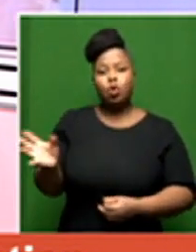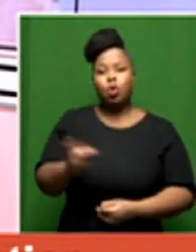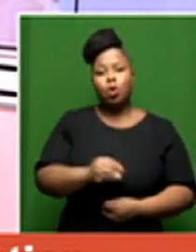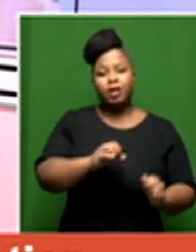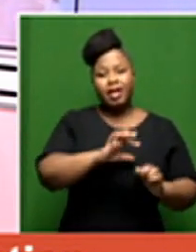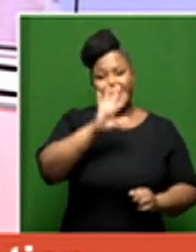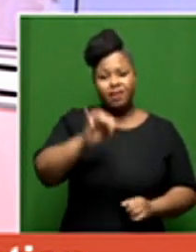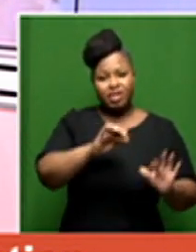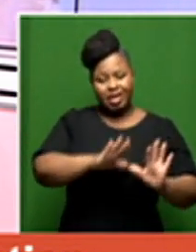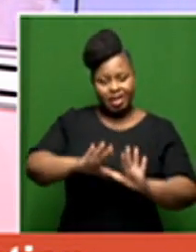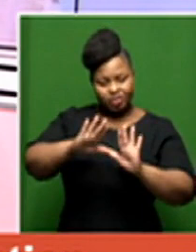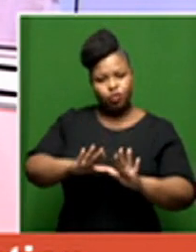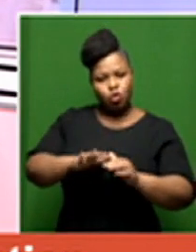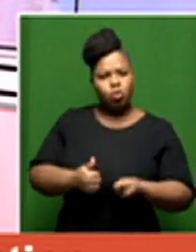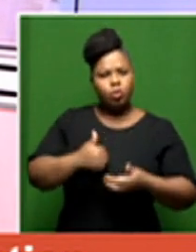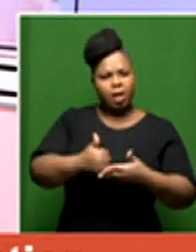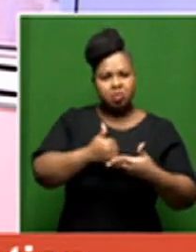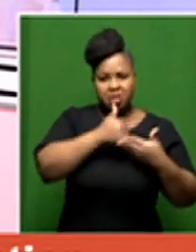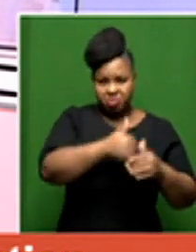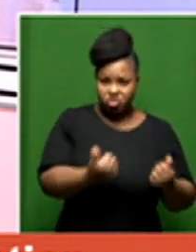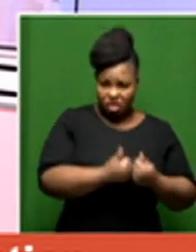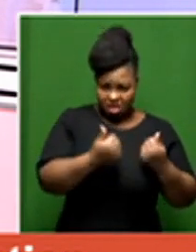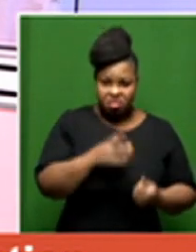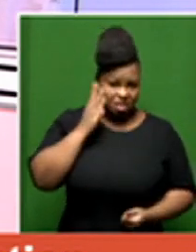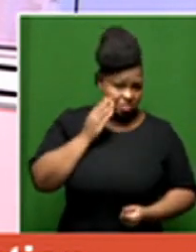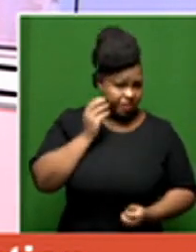facing the same challenges when it comes to vaccinating children?